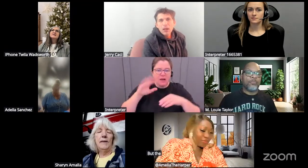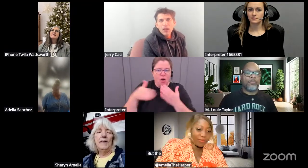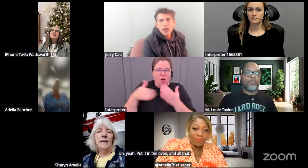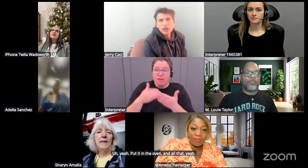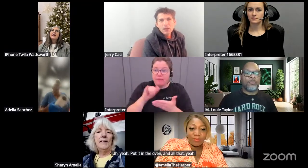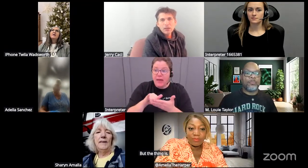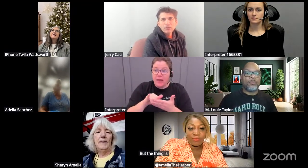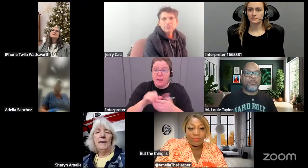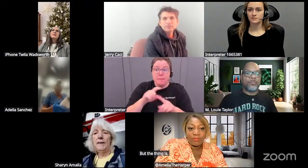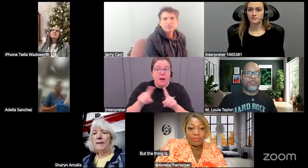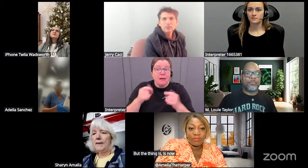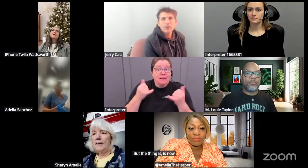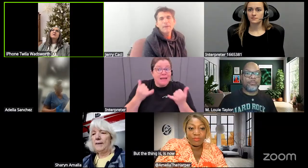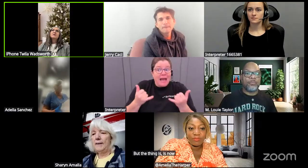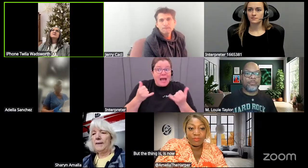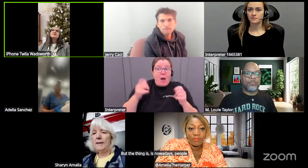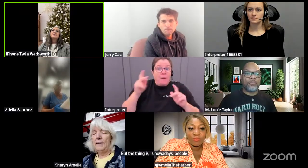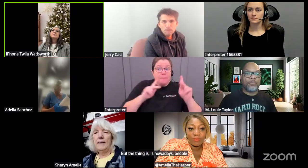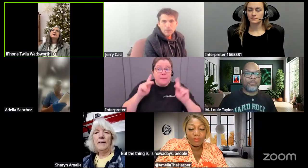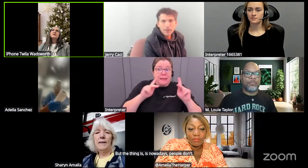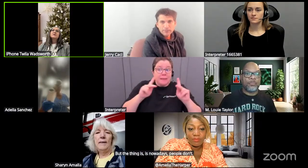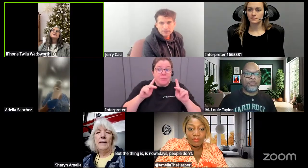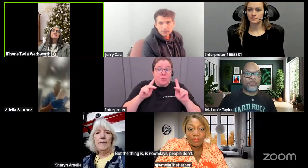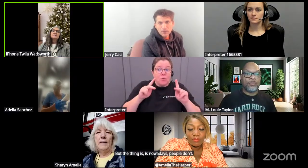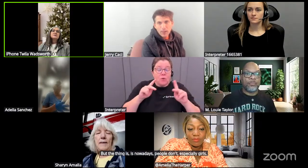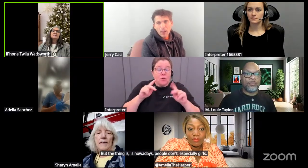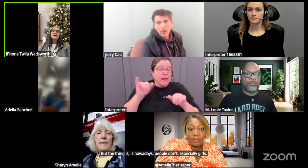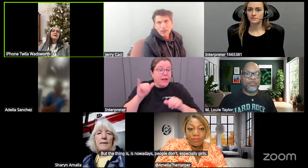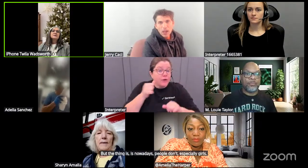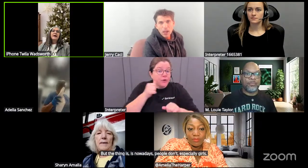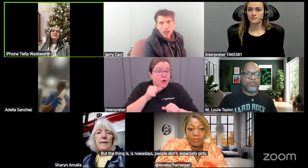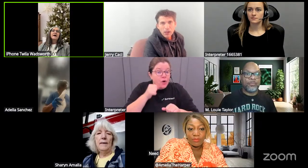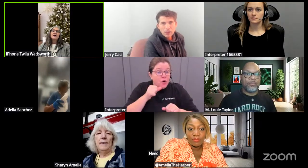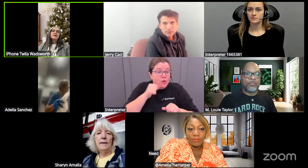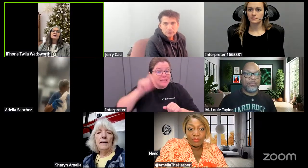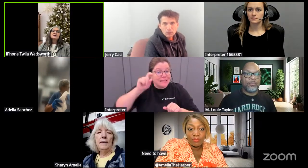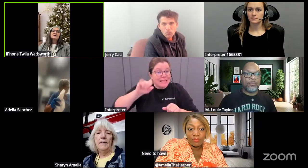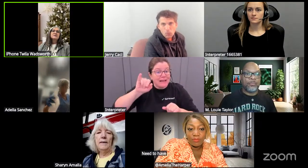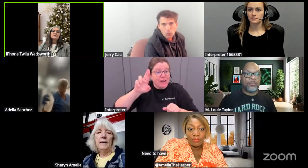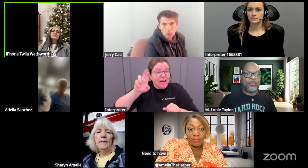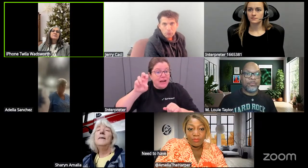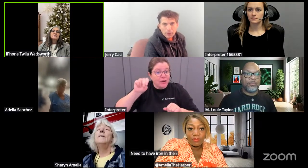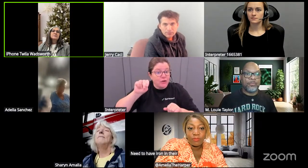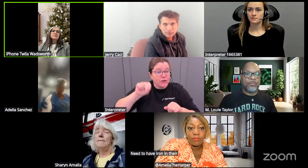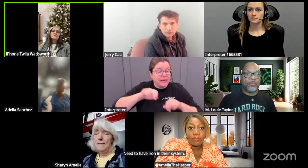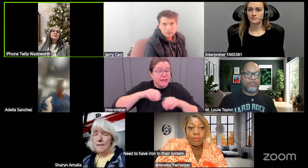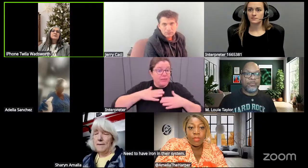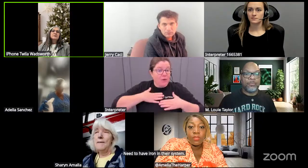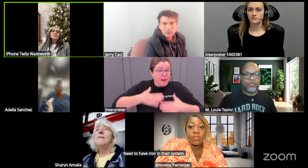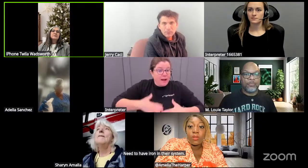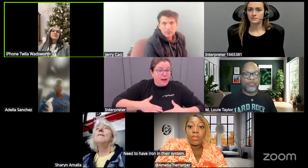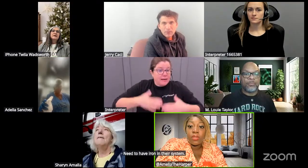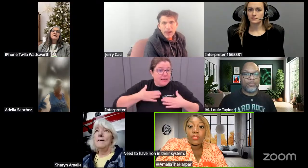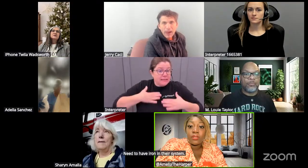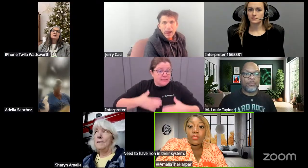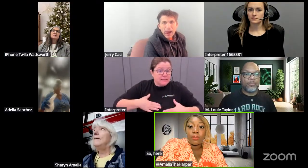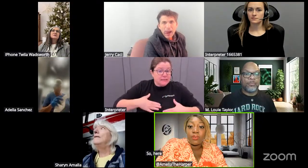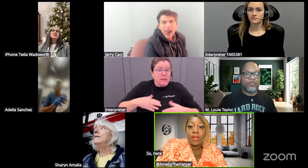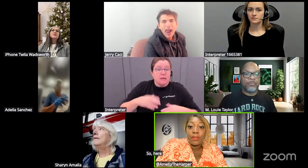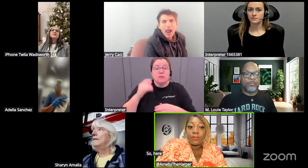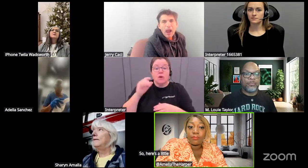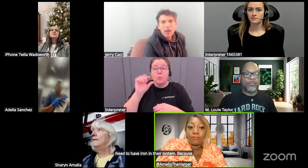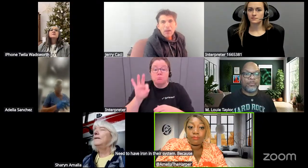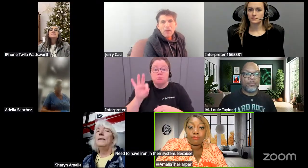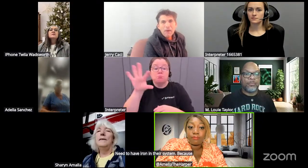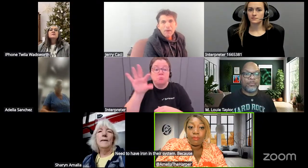is nowadays people don't, especially girls, need to have iron in their system So here's a little because tip for